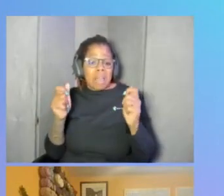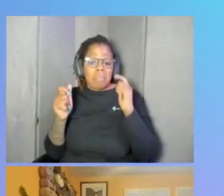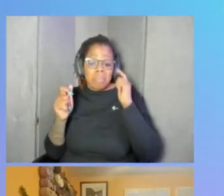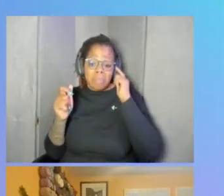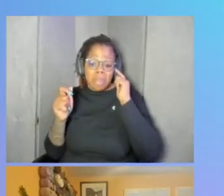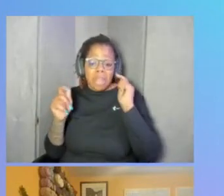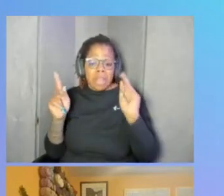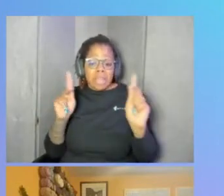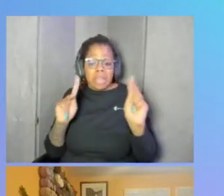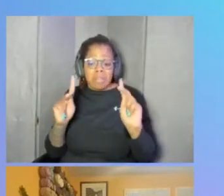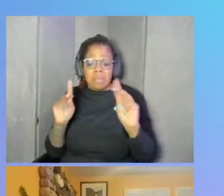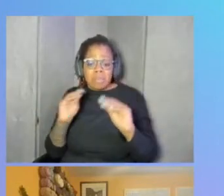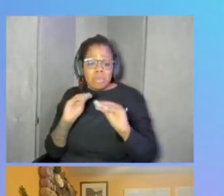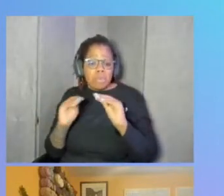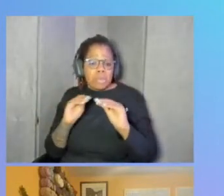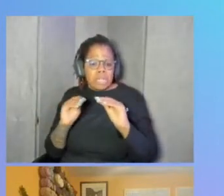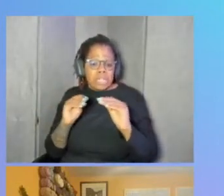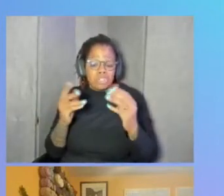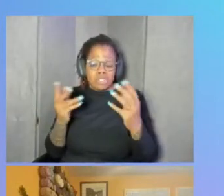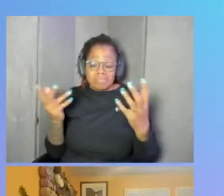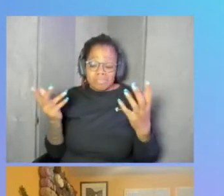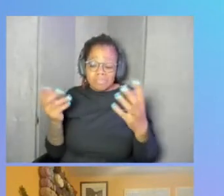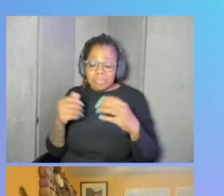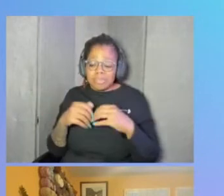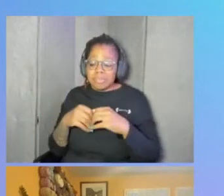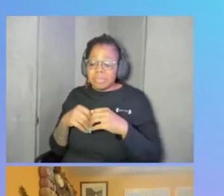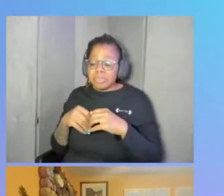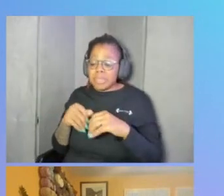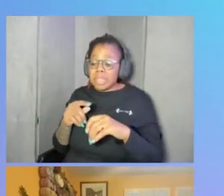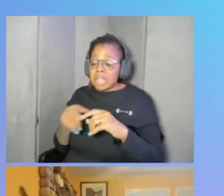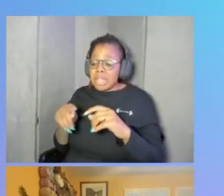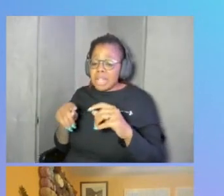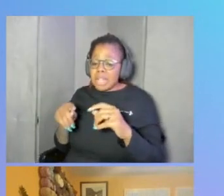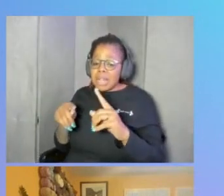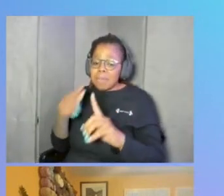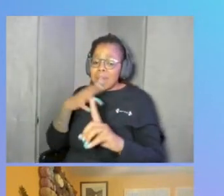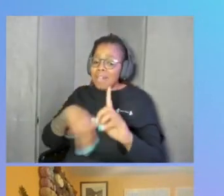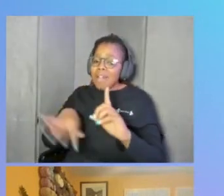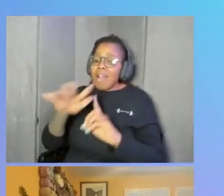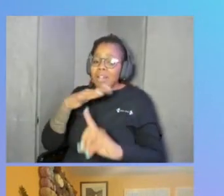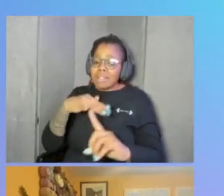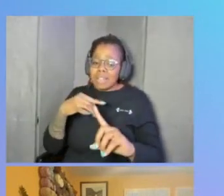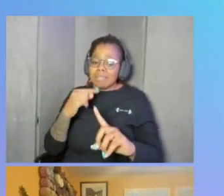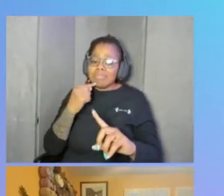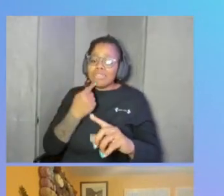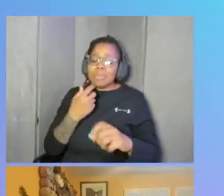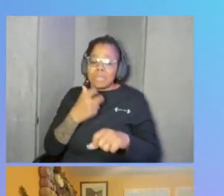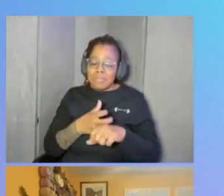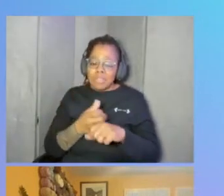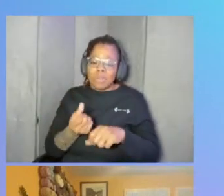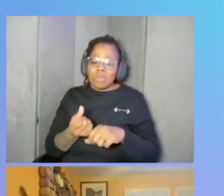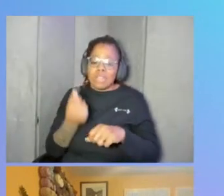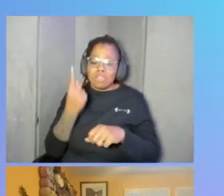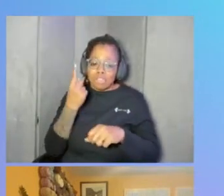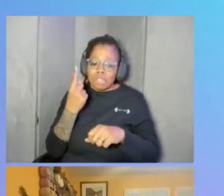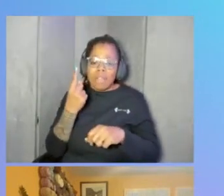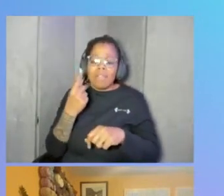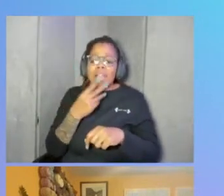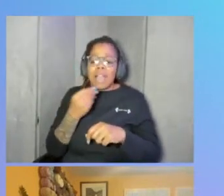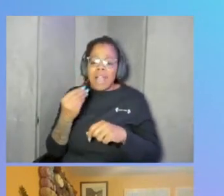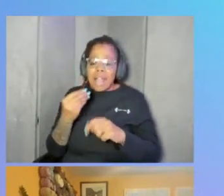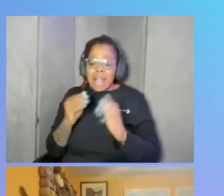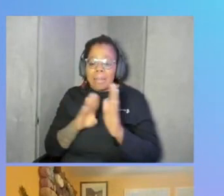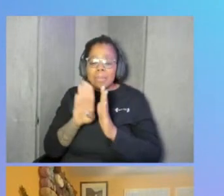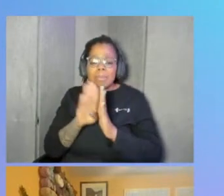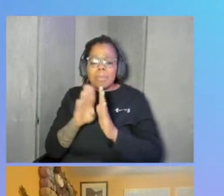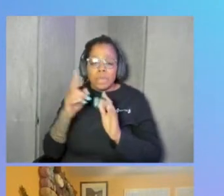human remediation. But context is super difficult to understand and build a neural